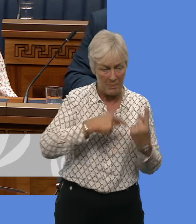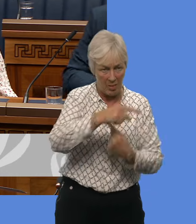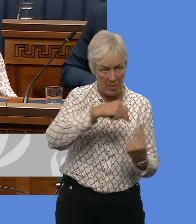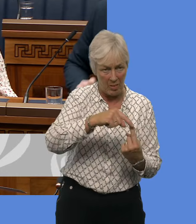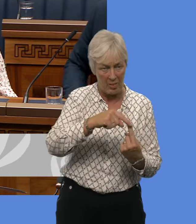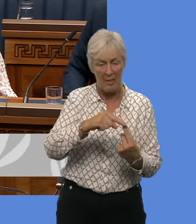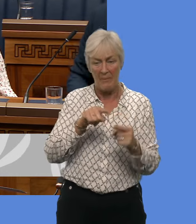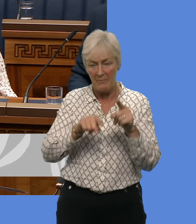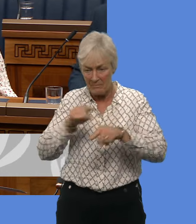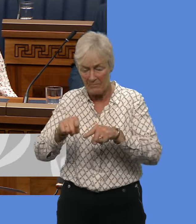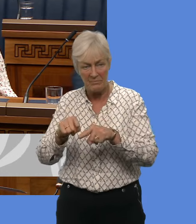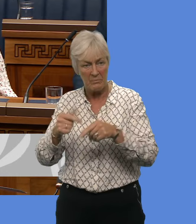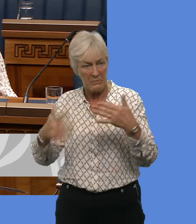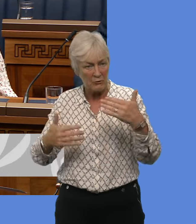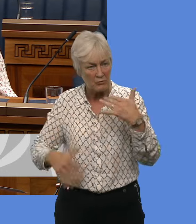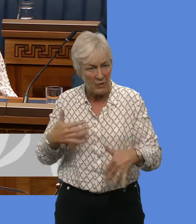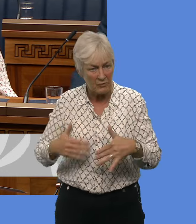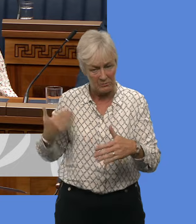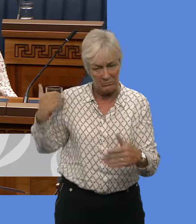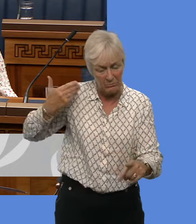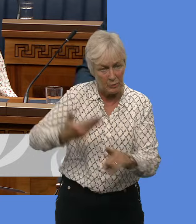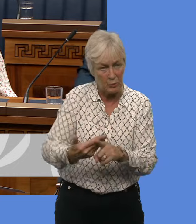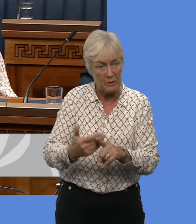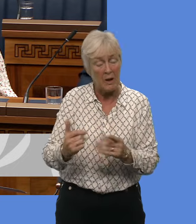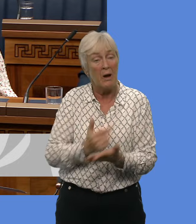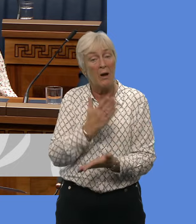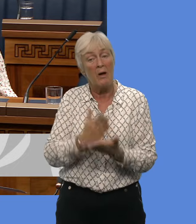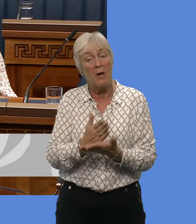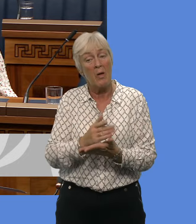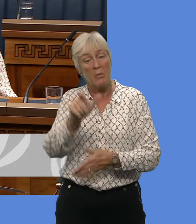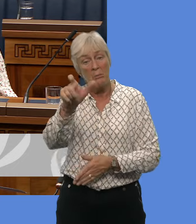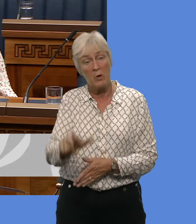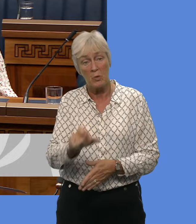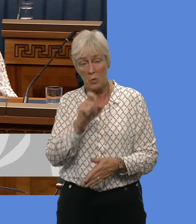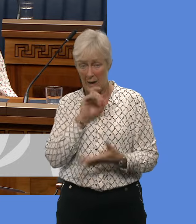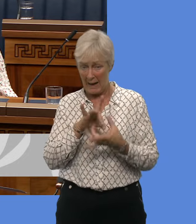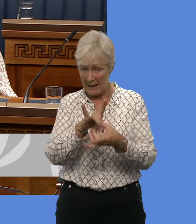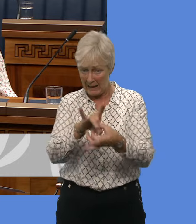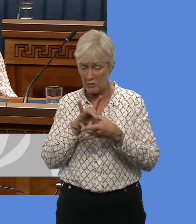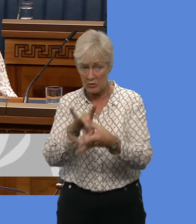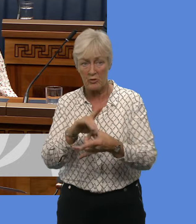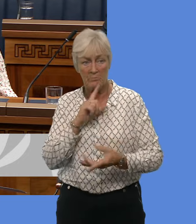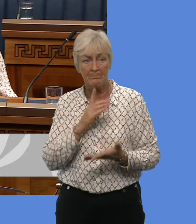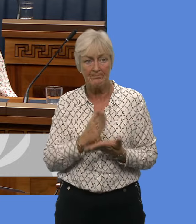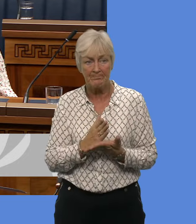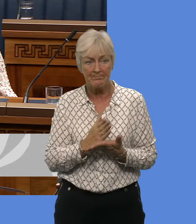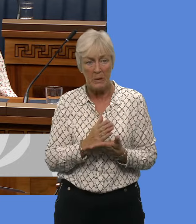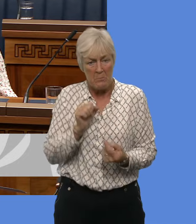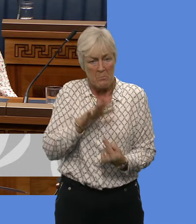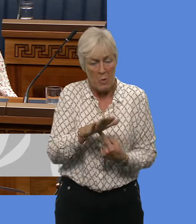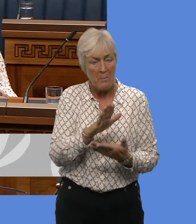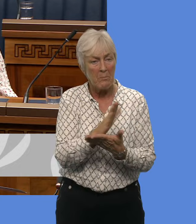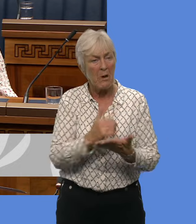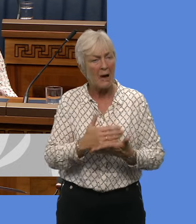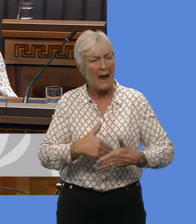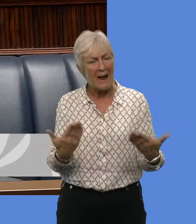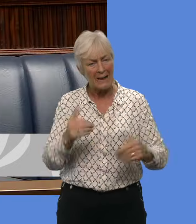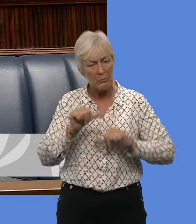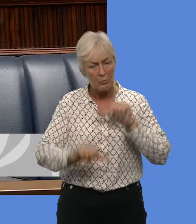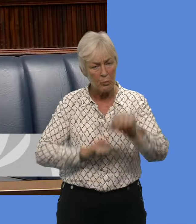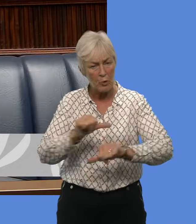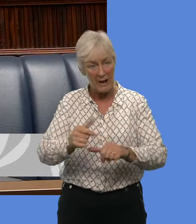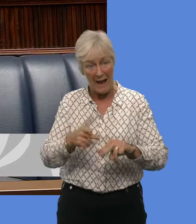history and heritage of this place. And I can assure the member that engagement with those affected will be an essential part of any process if it